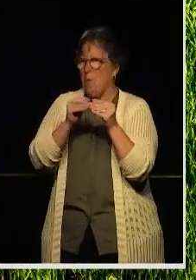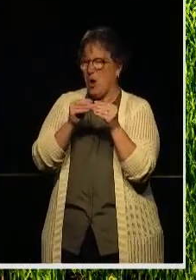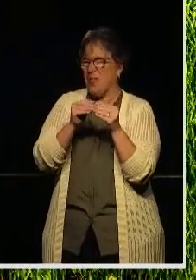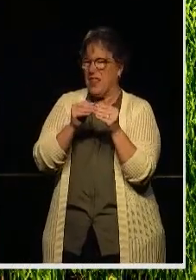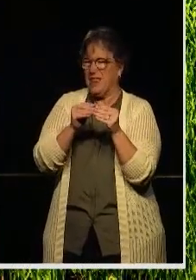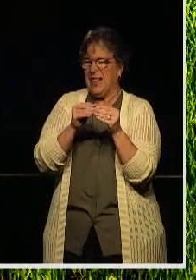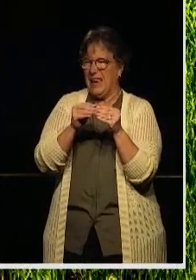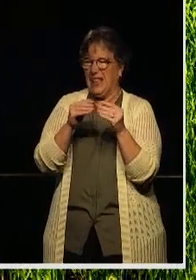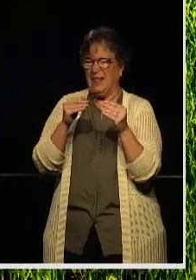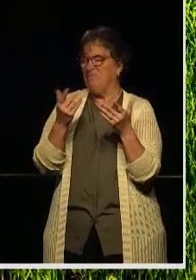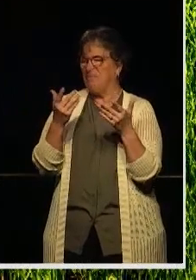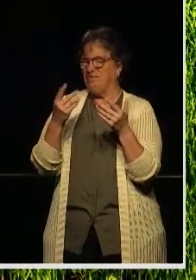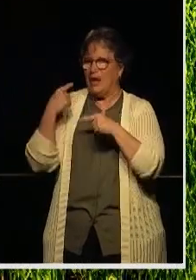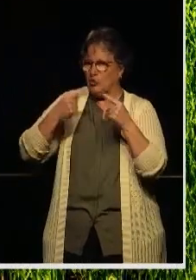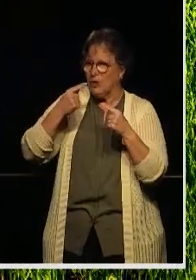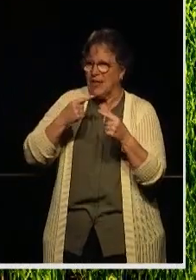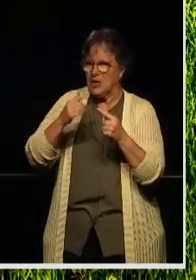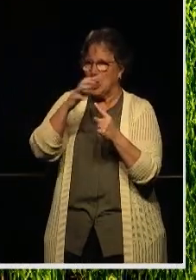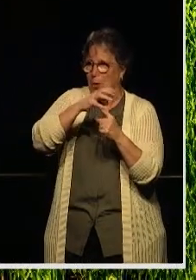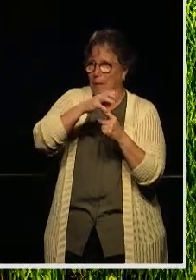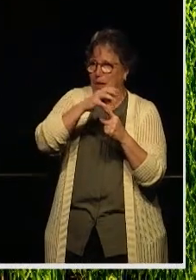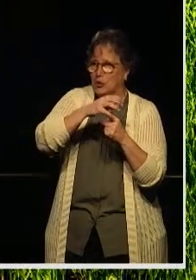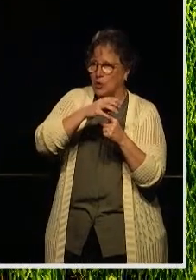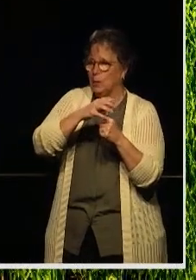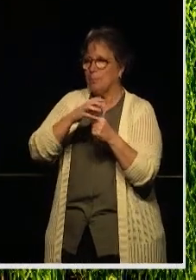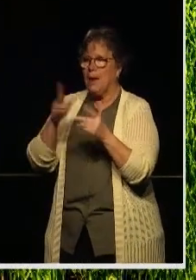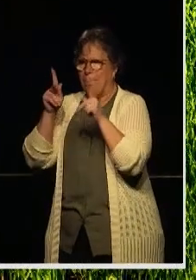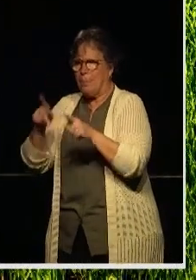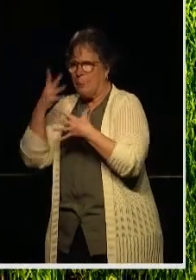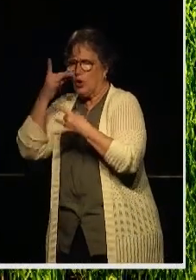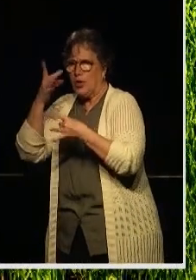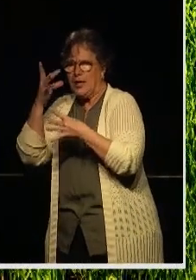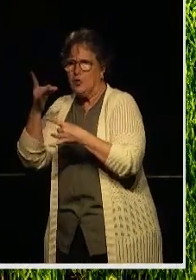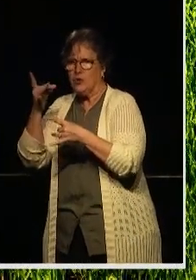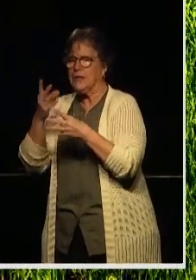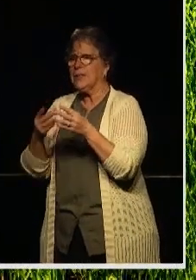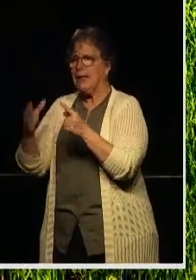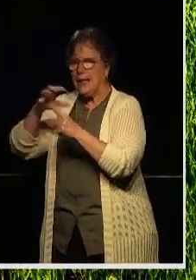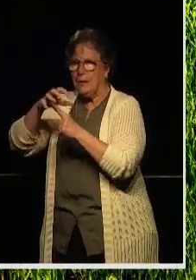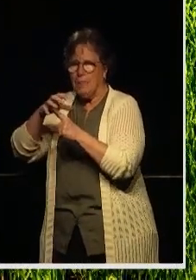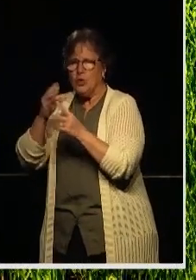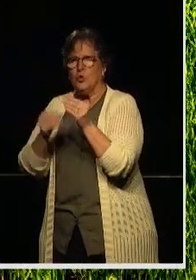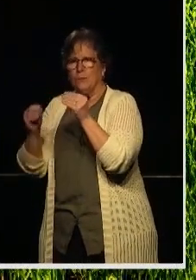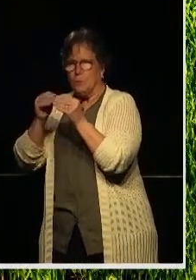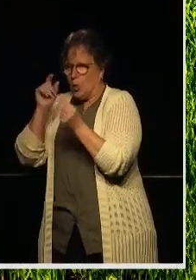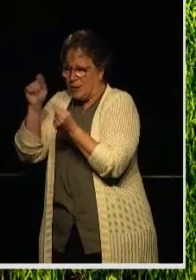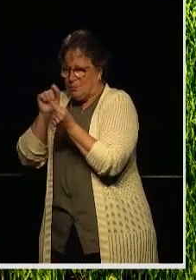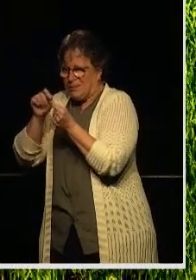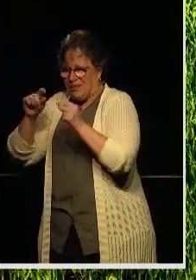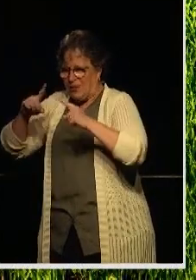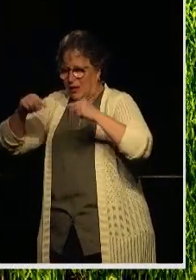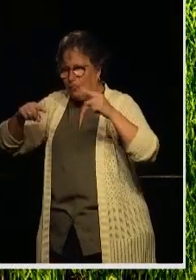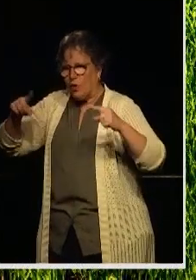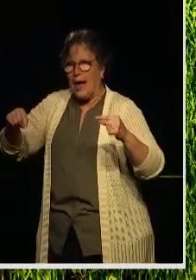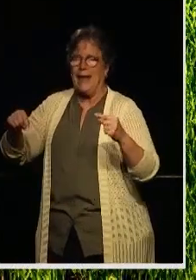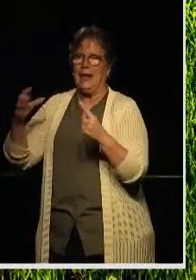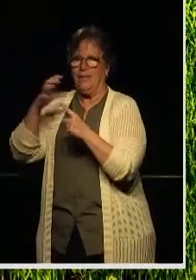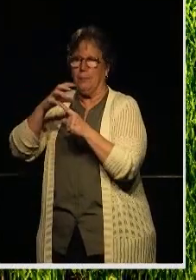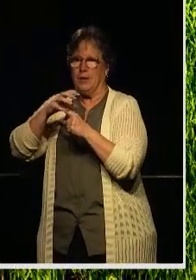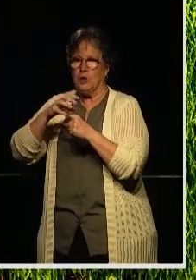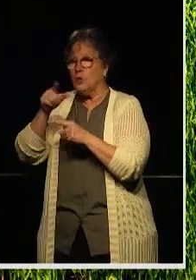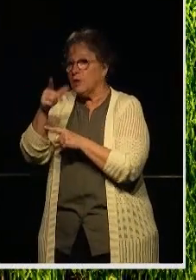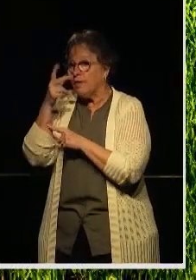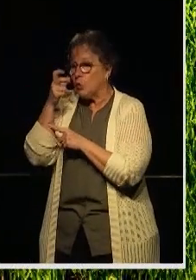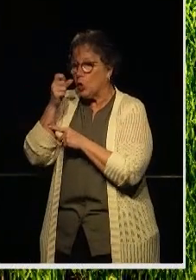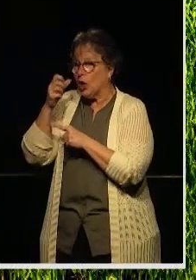in your food, as well as the potential health and wellness benefits. If you've ever heard of mushroom coffee